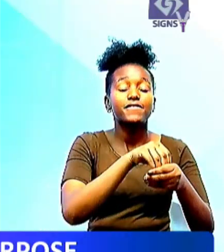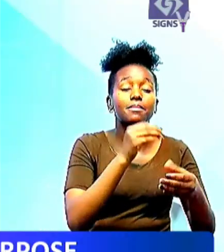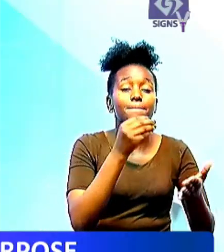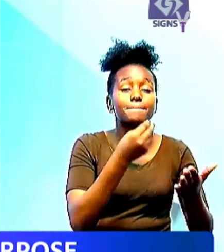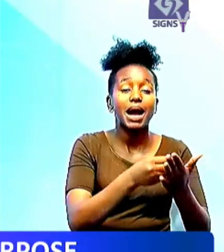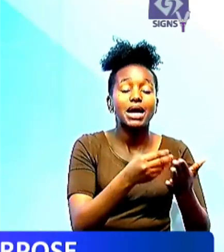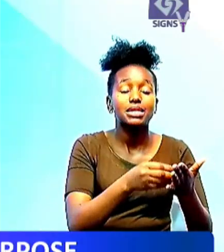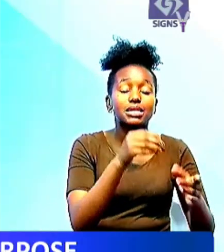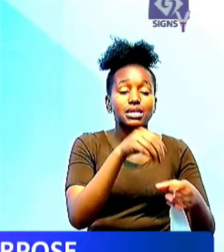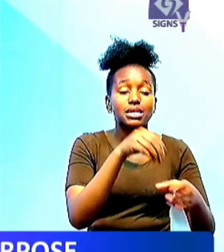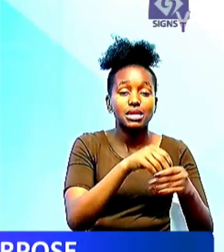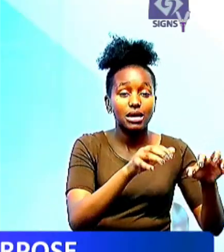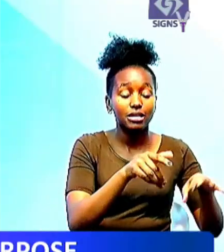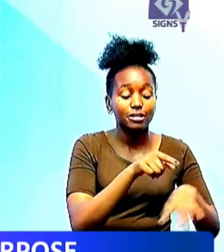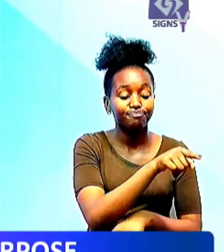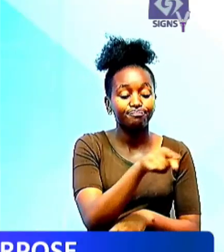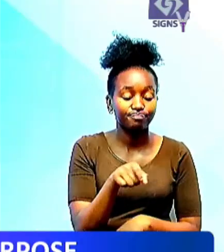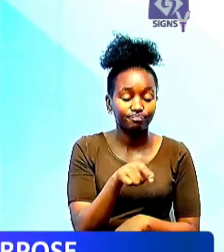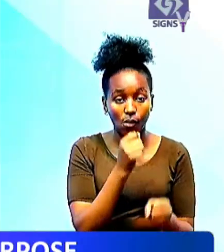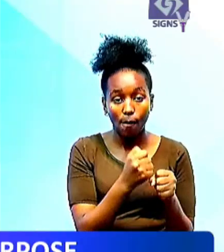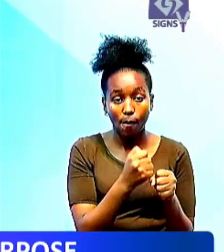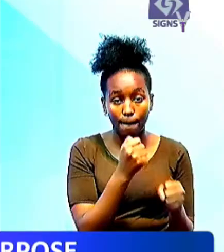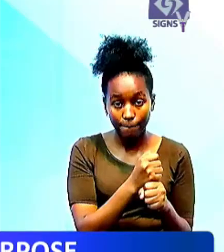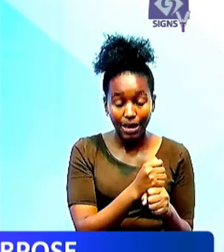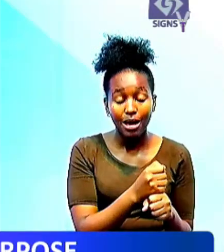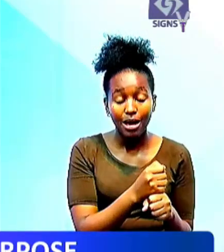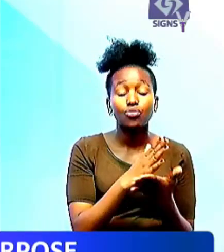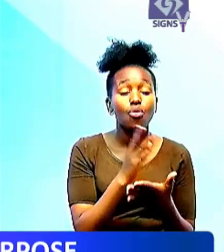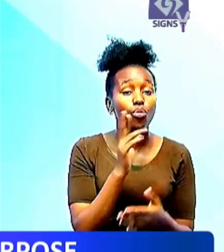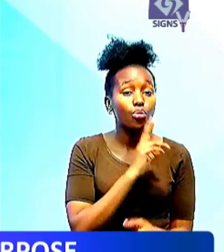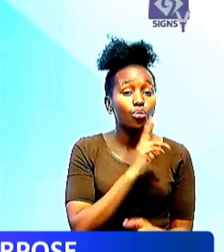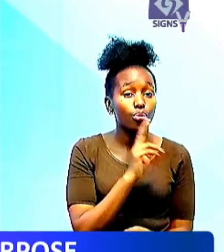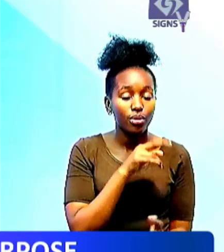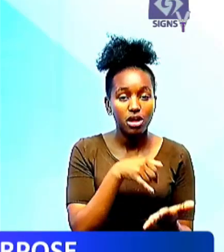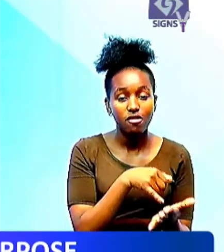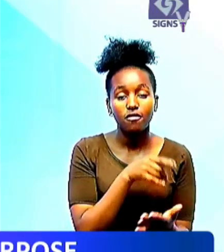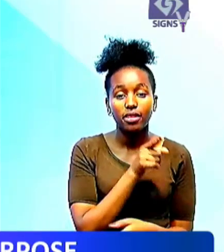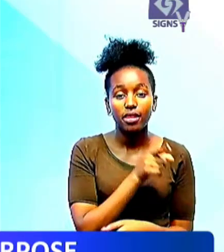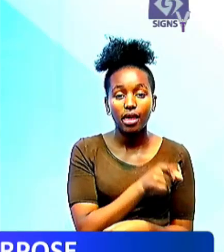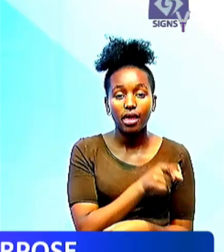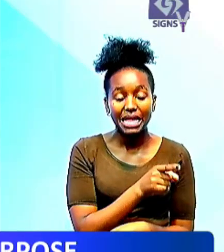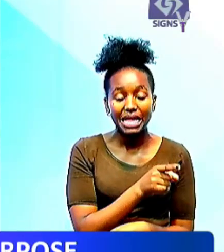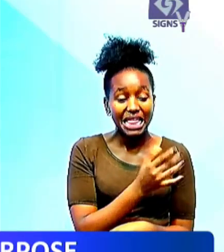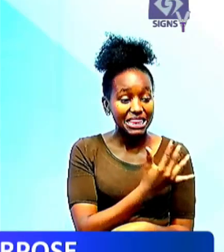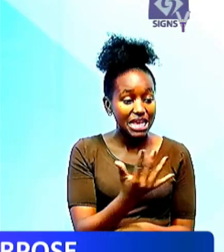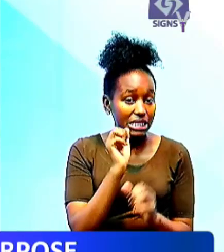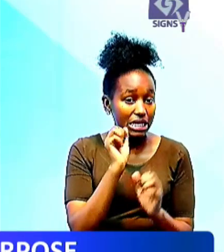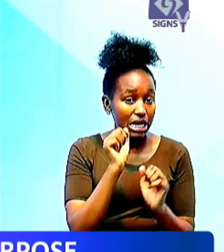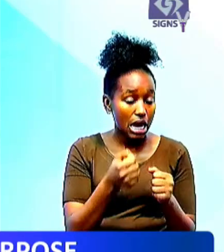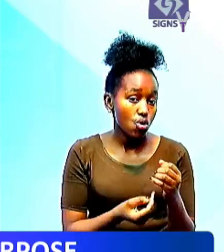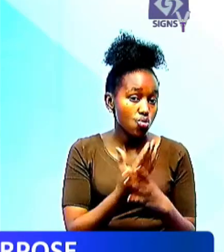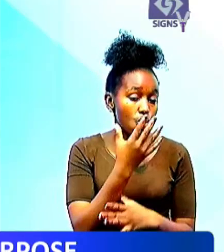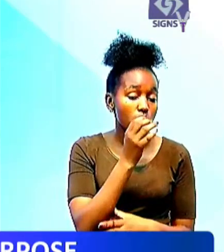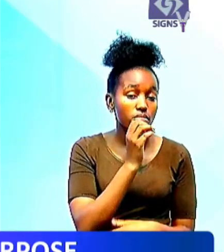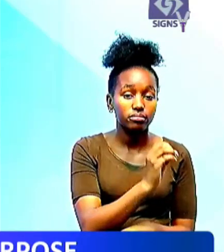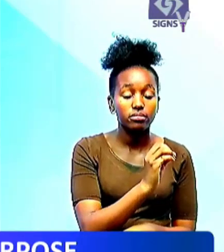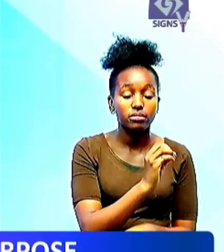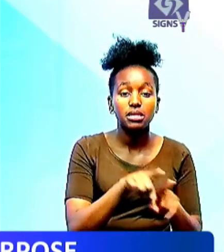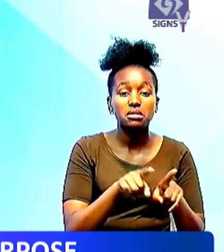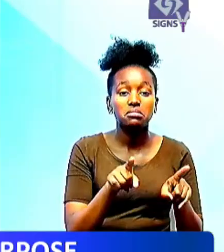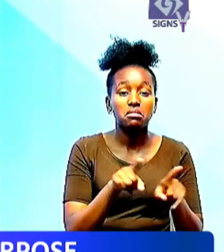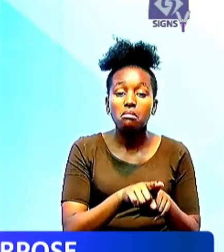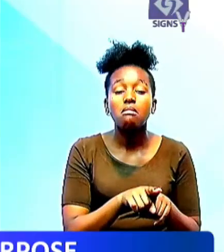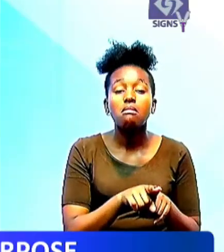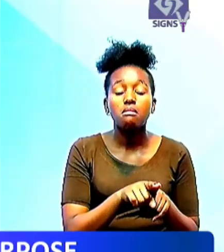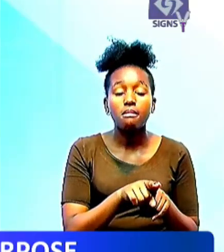maybe cows, or you've planted whatever. There are risks that are involved. Your crops may not do as you expect. So there's a